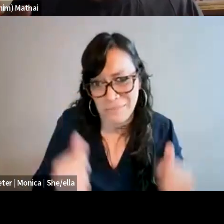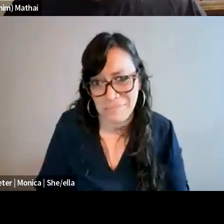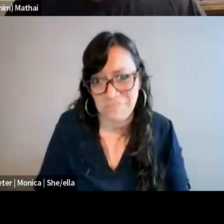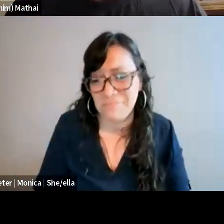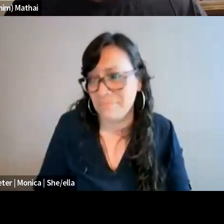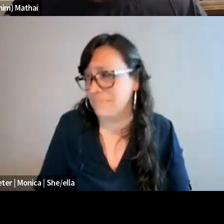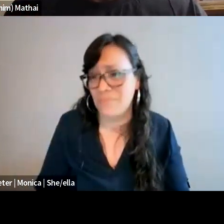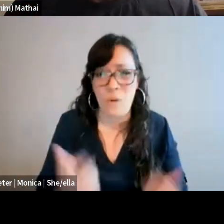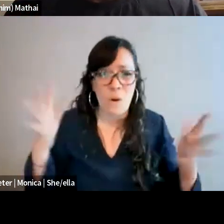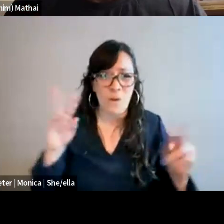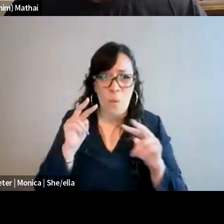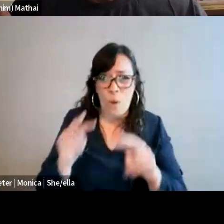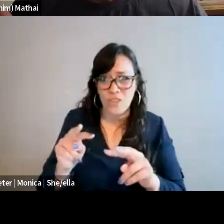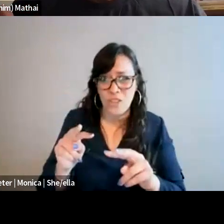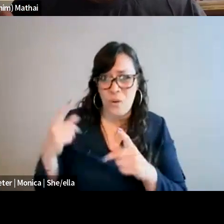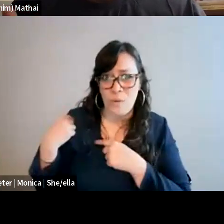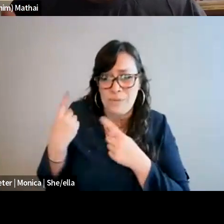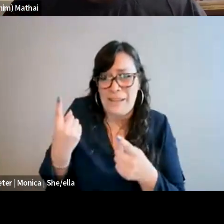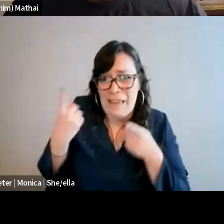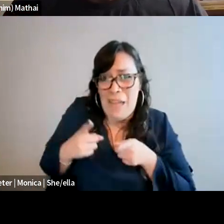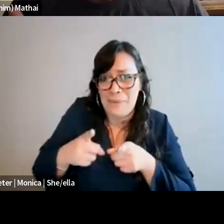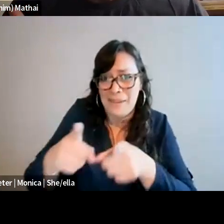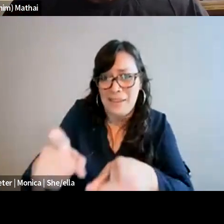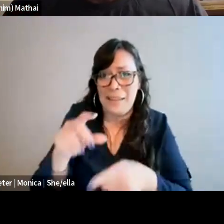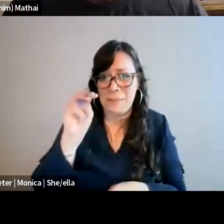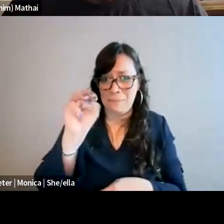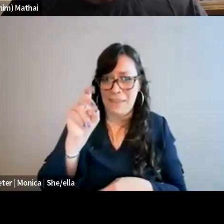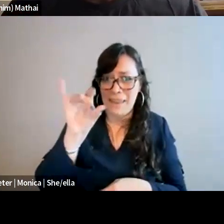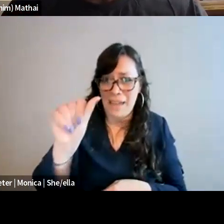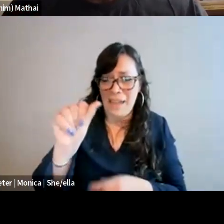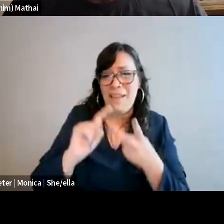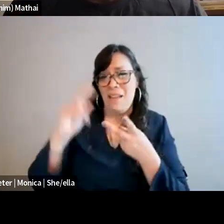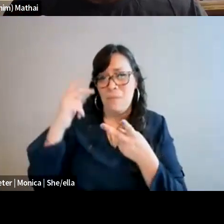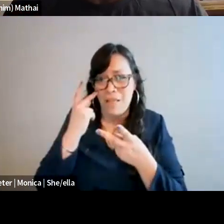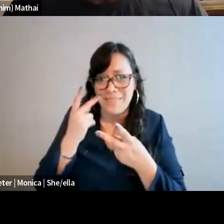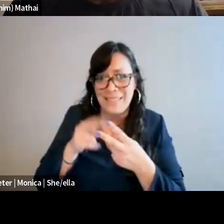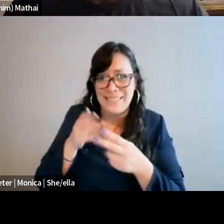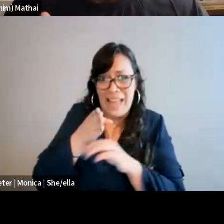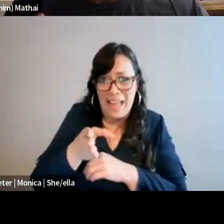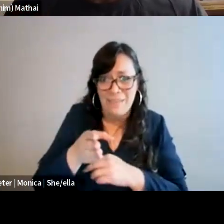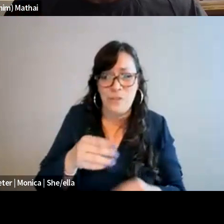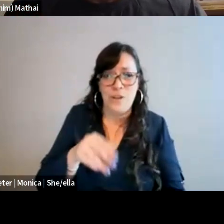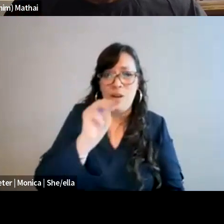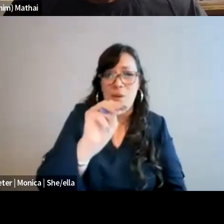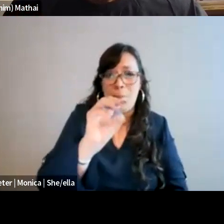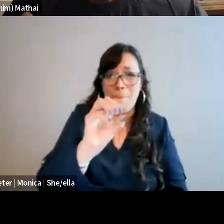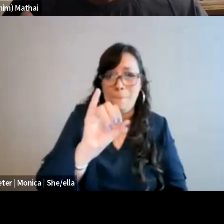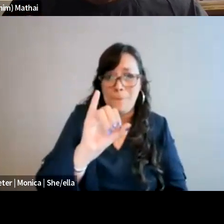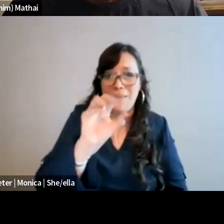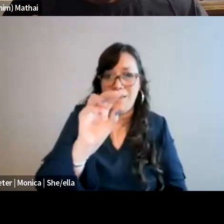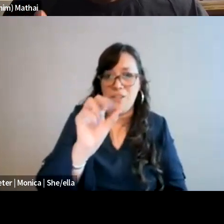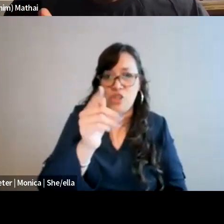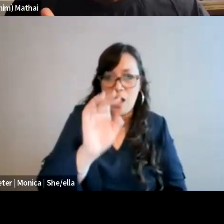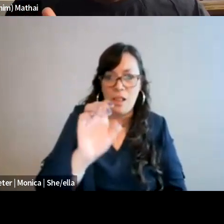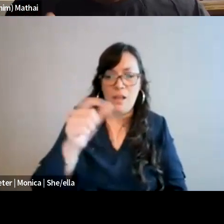were already watching what was happening both in the media and in the politics after this woman, Michelle Goh, was killed. And